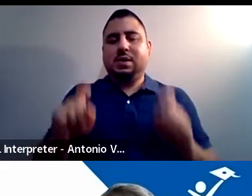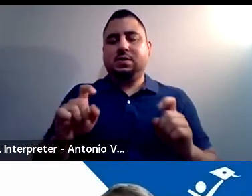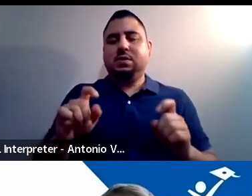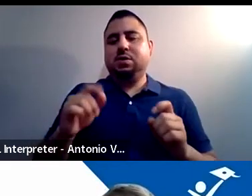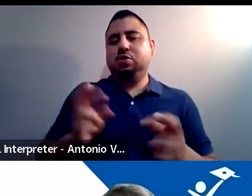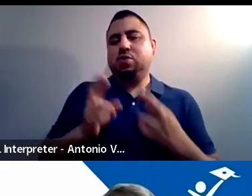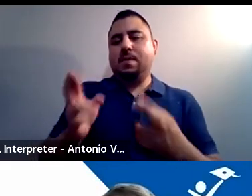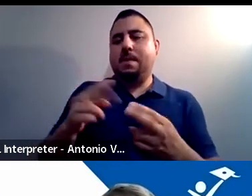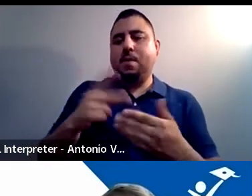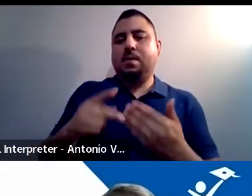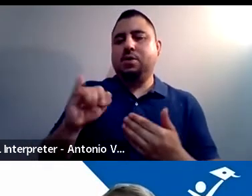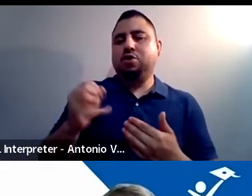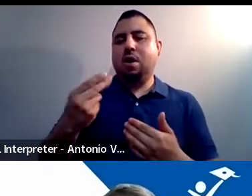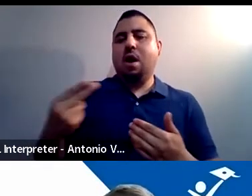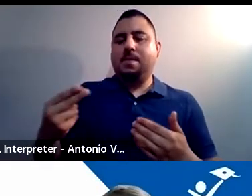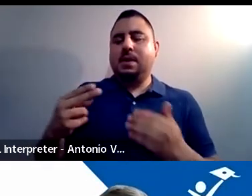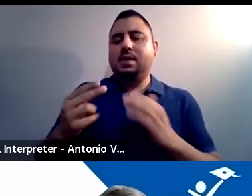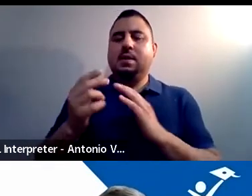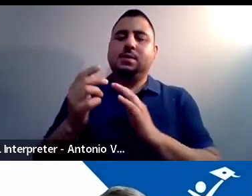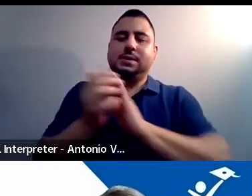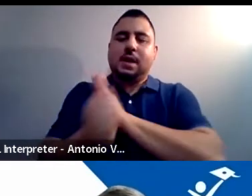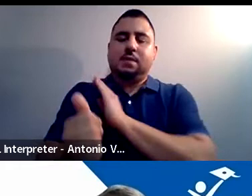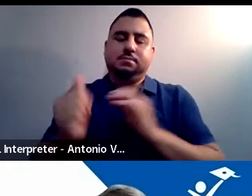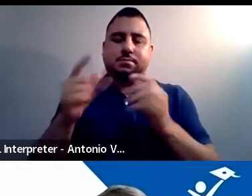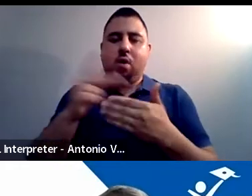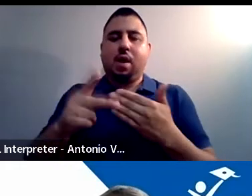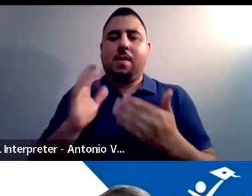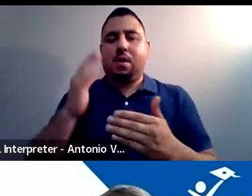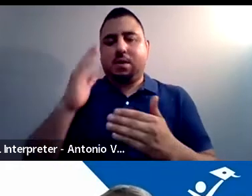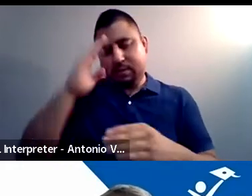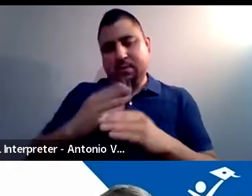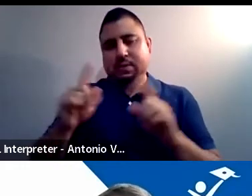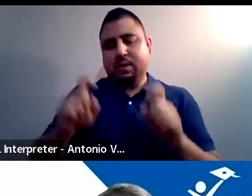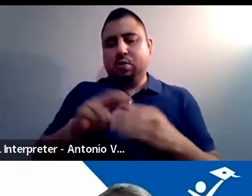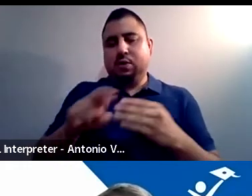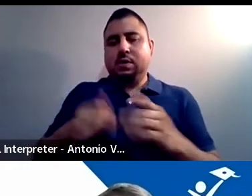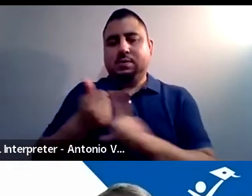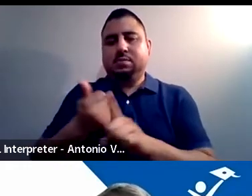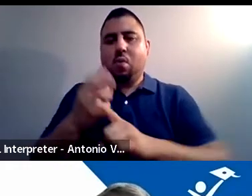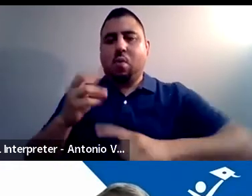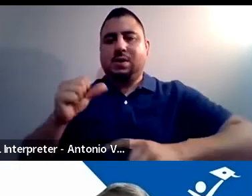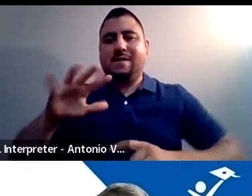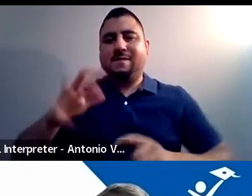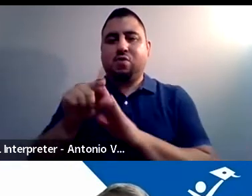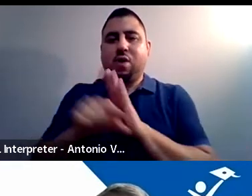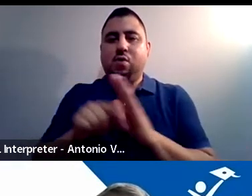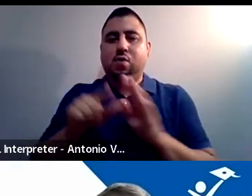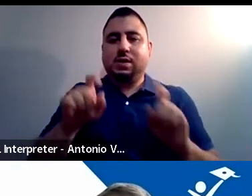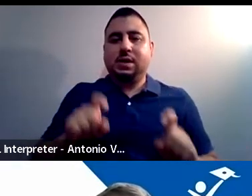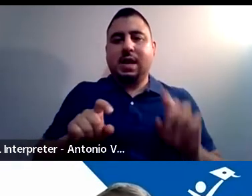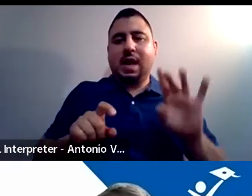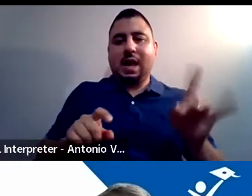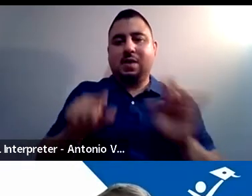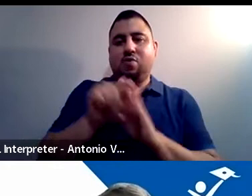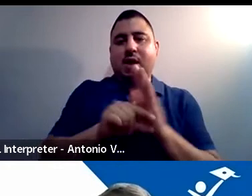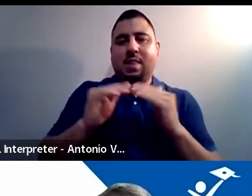Johns Hopkins called the Talented and Gifted Program. We had our son tested and the result was he was a 5th grader who tested at the 8th grade